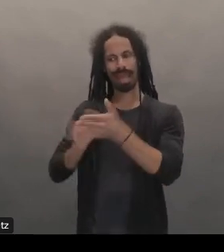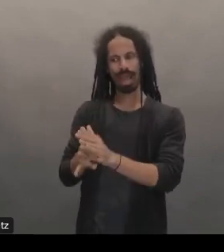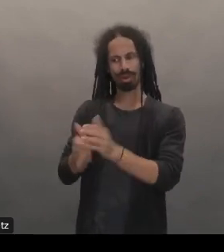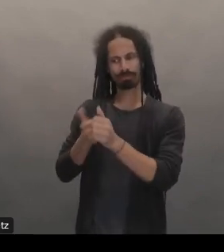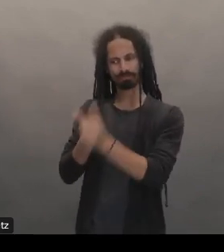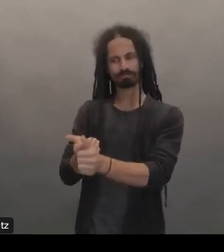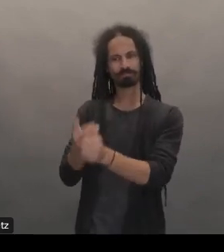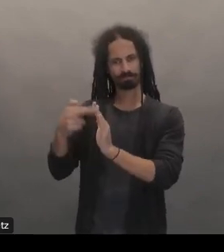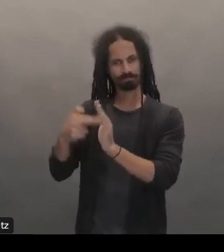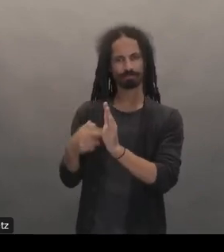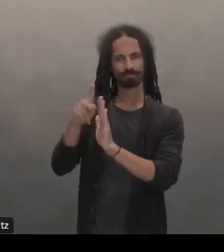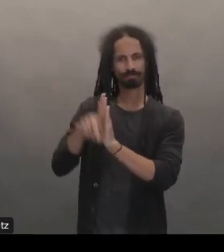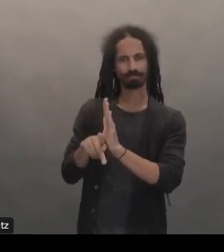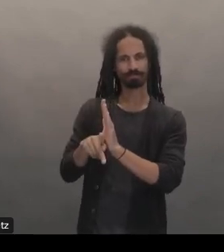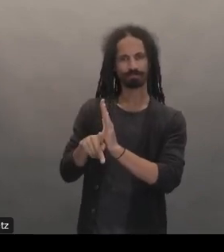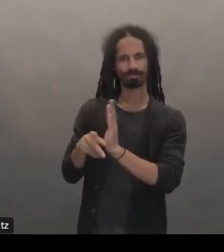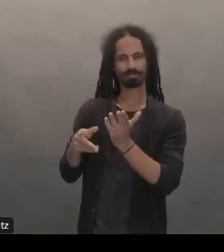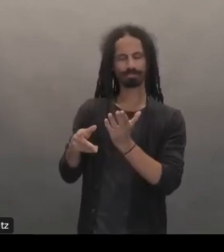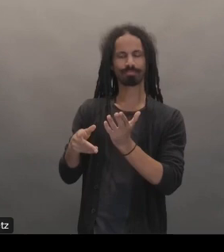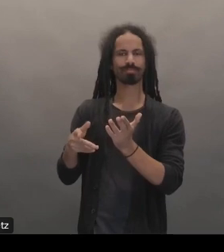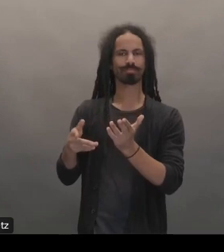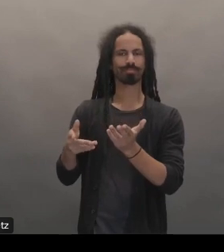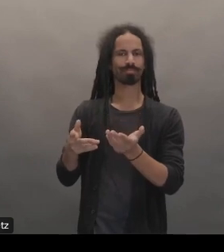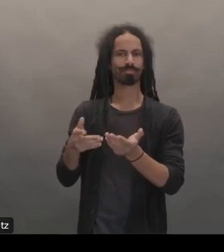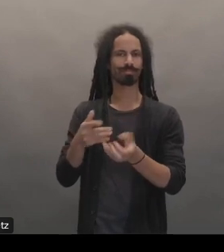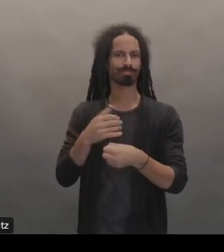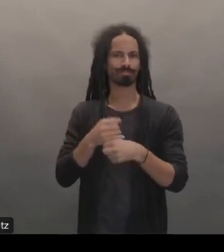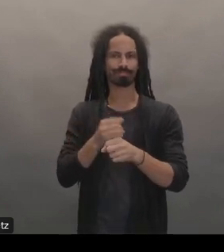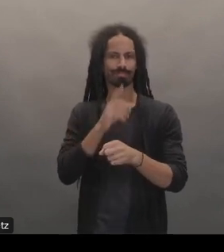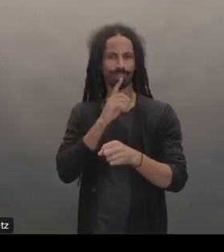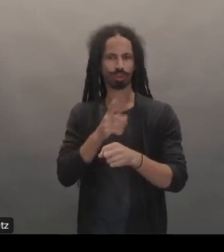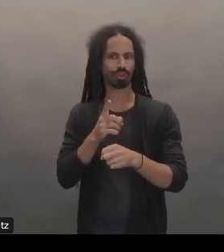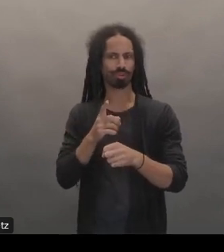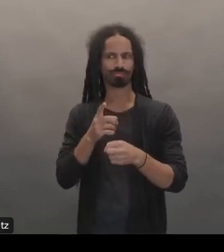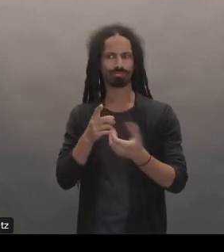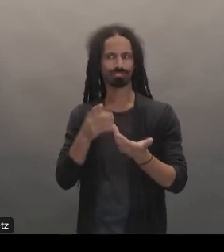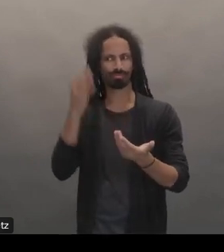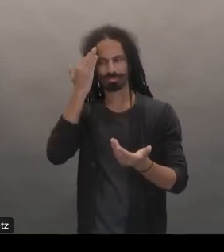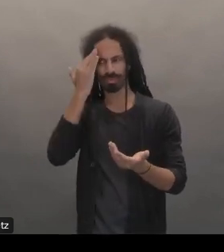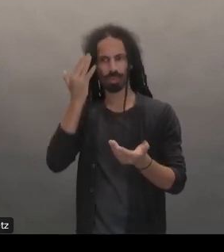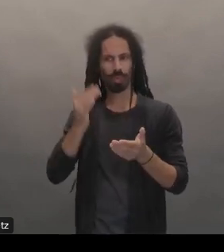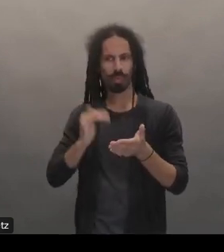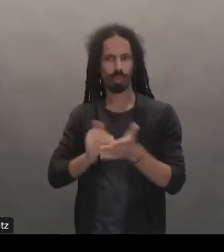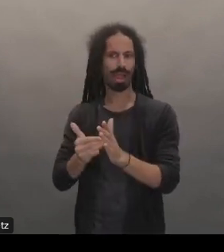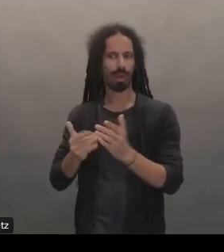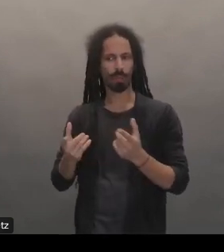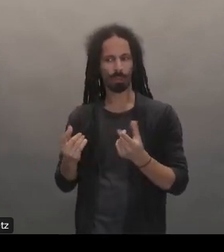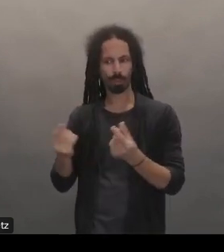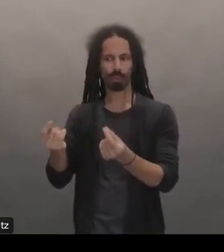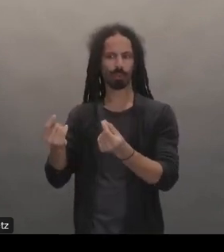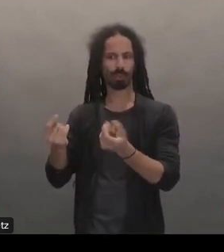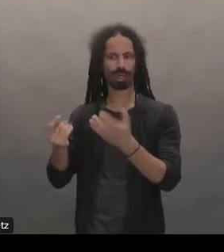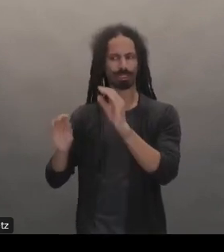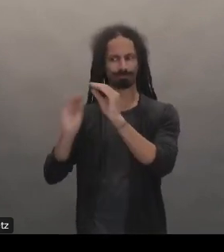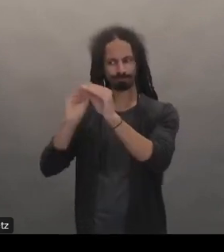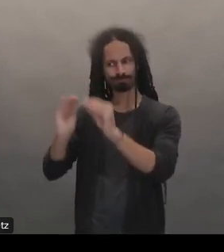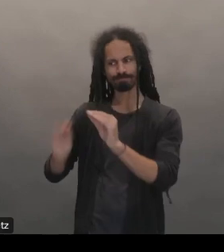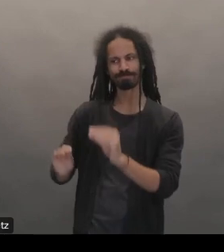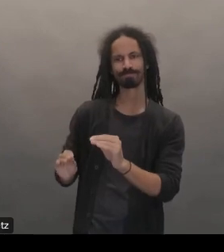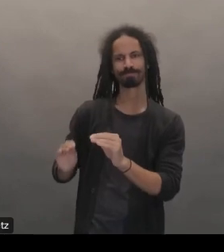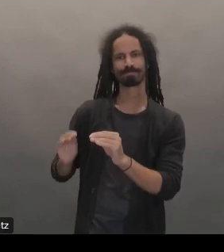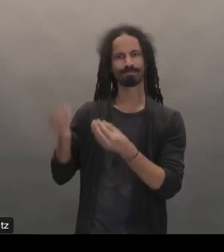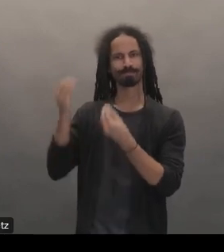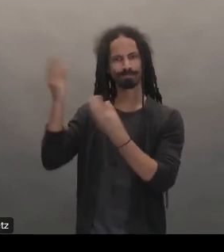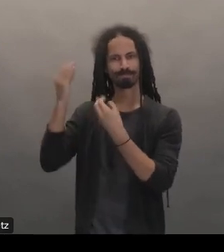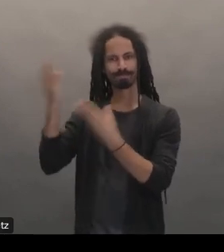guidelines, just make sure you know what you're doing and feel confident about putting that information into the text of